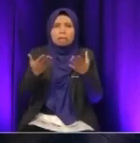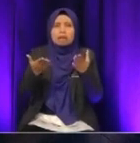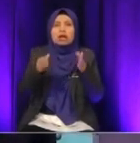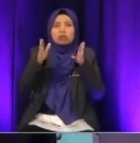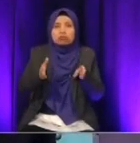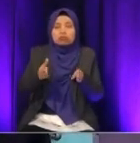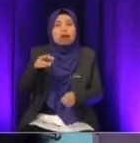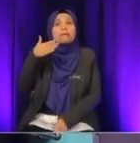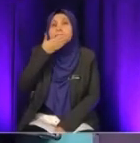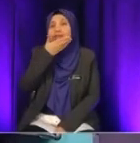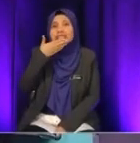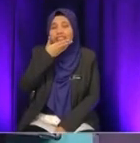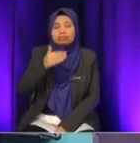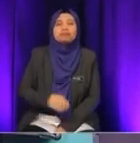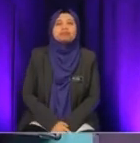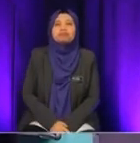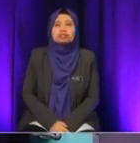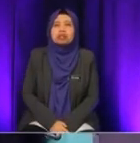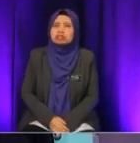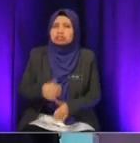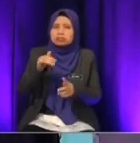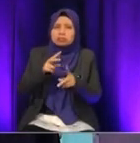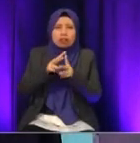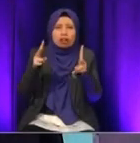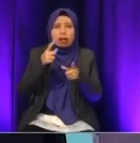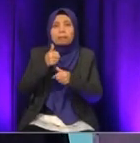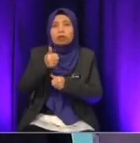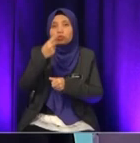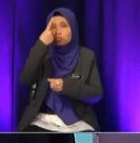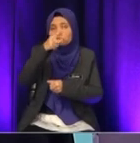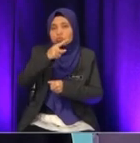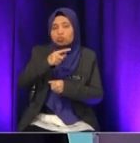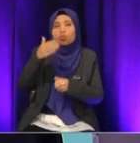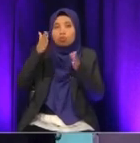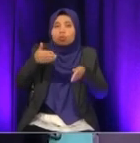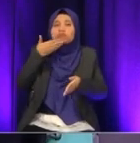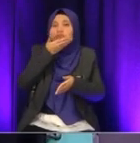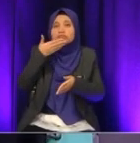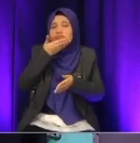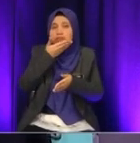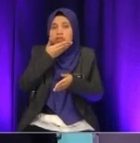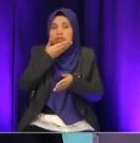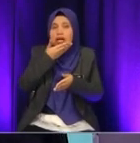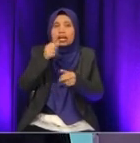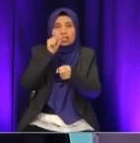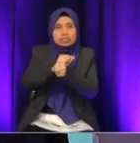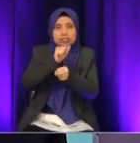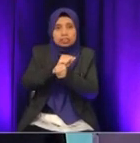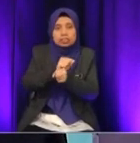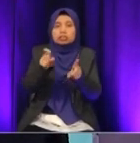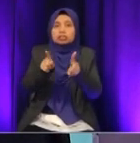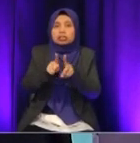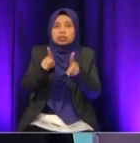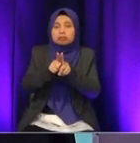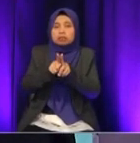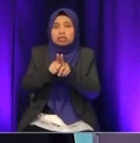exposure actually for our youth nowadays, mm-hmm. so that they will know that they can do voluntary work or just get involved,